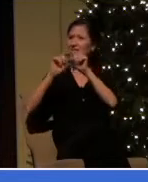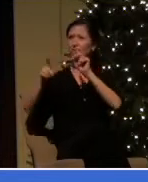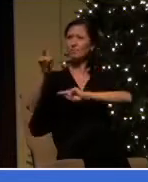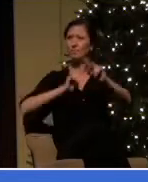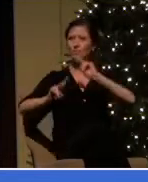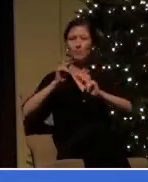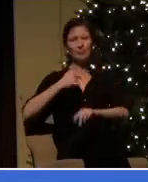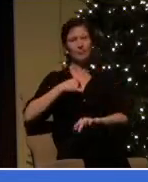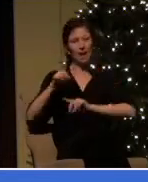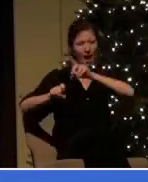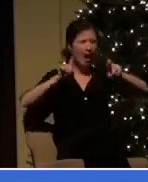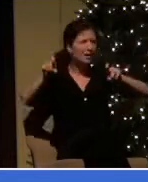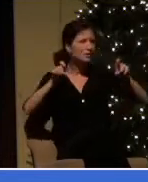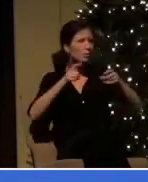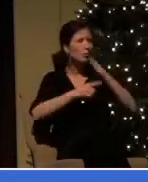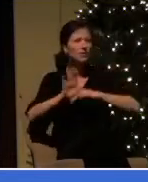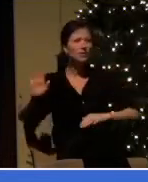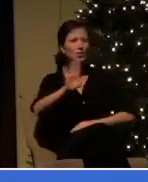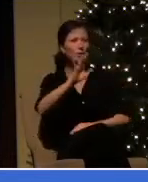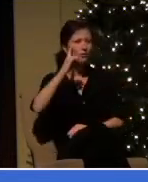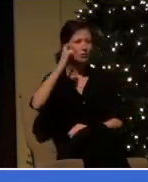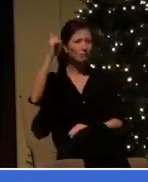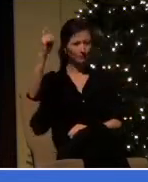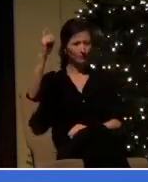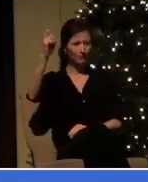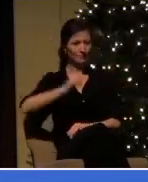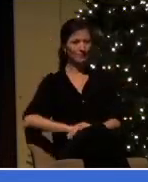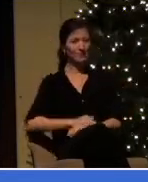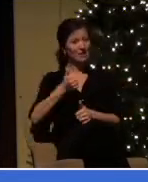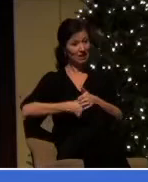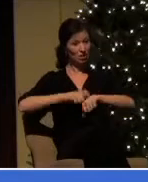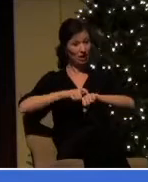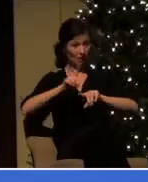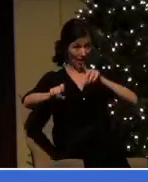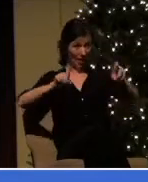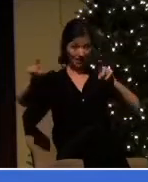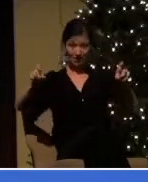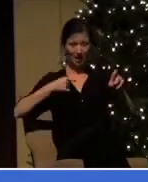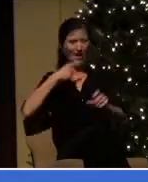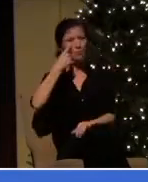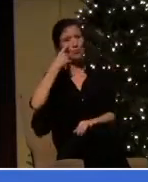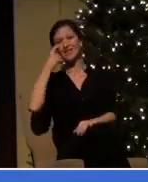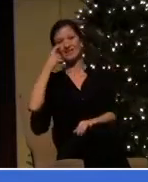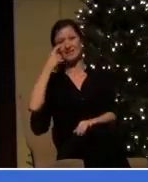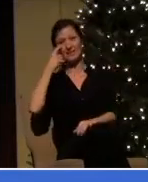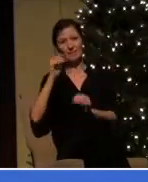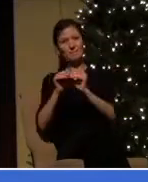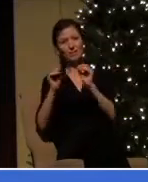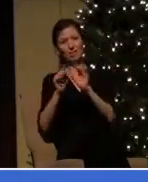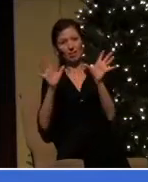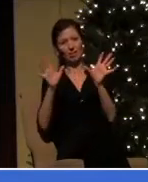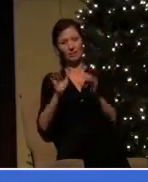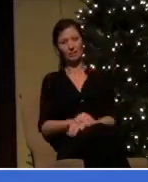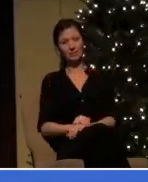them on. And each time I do this, I witness a miracle. Like Isabel, people